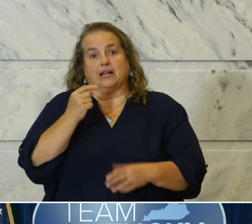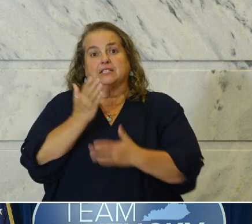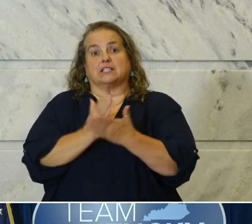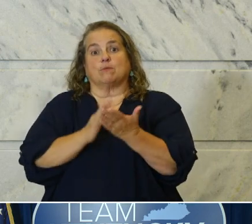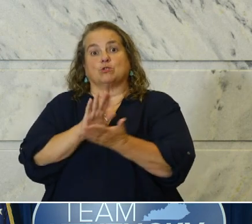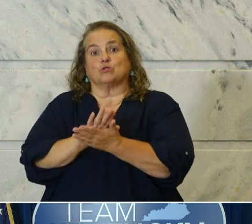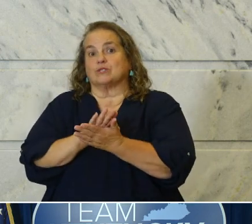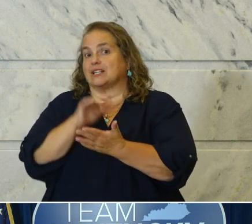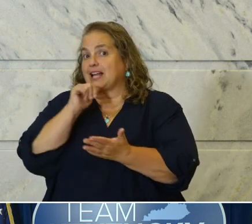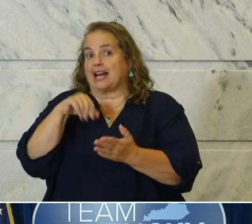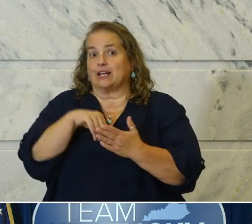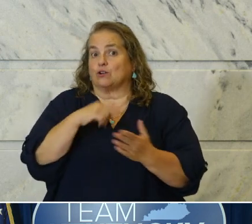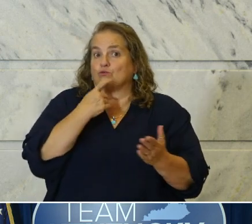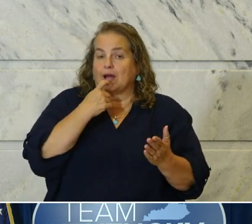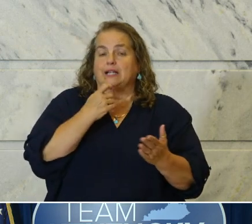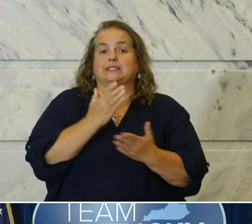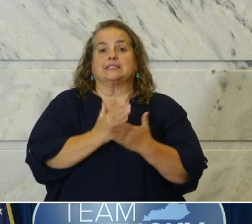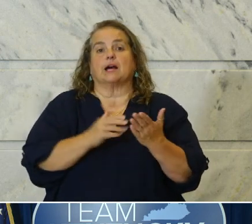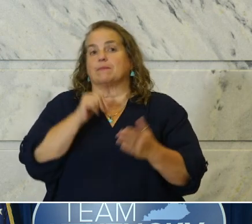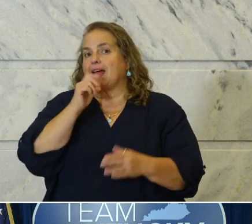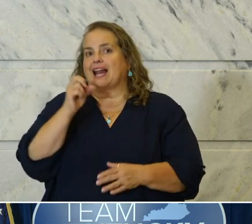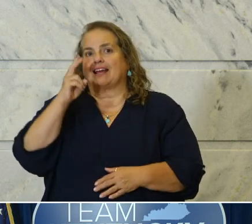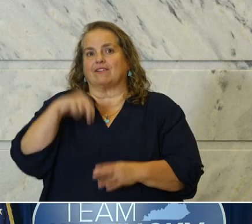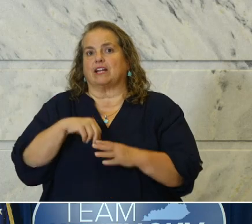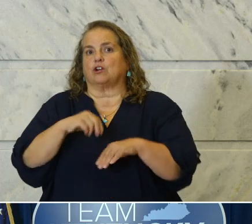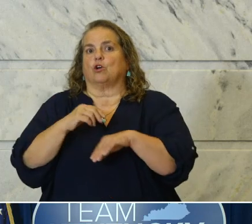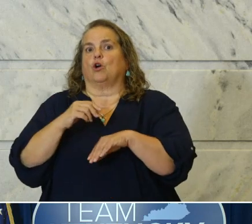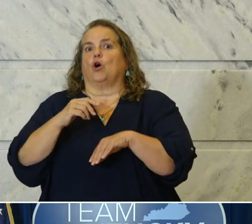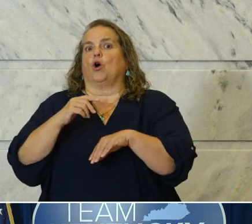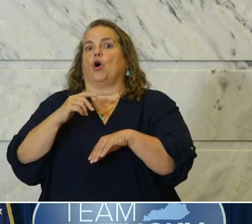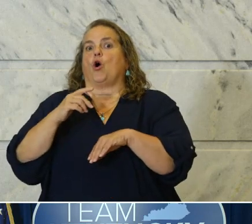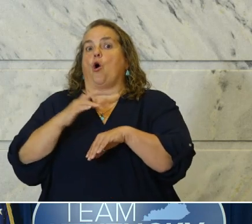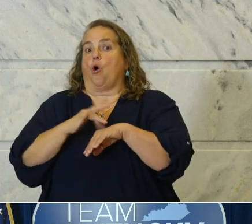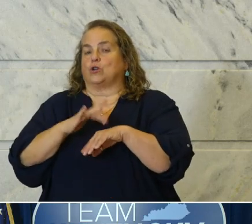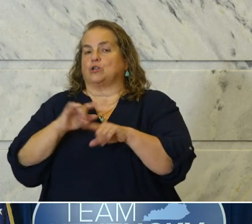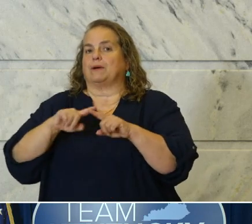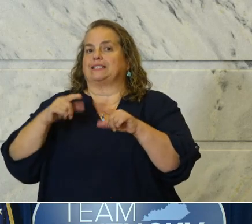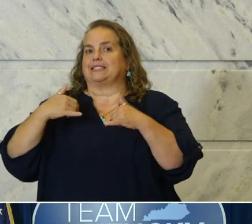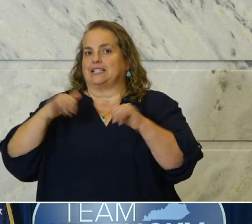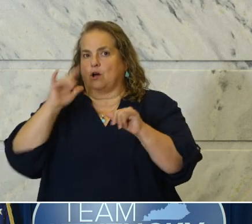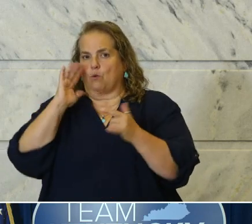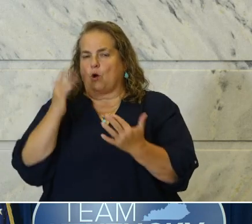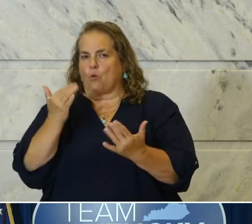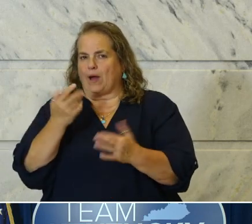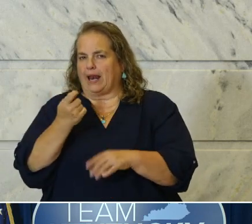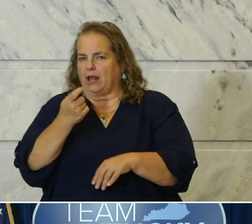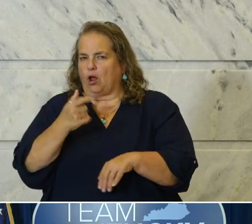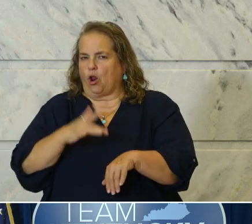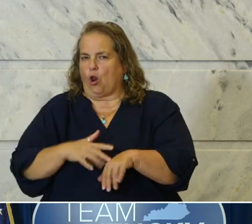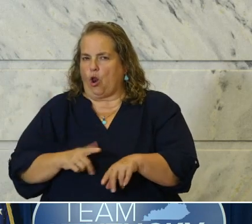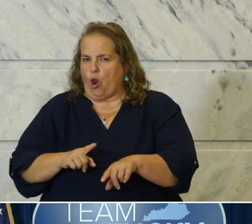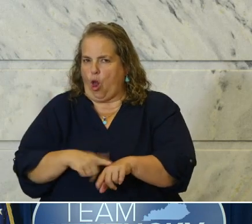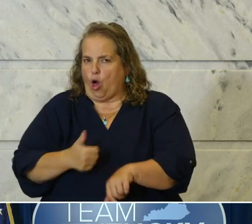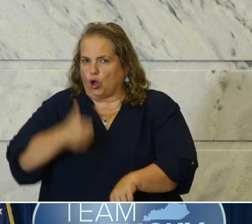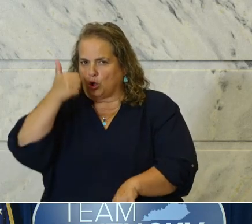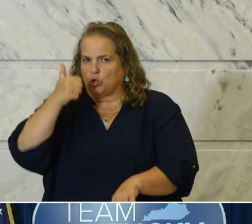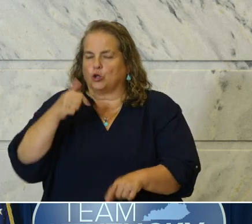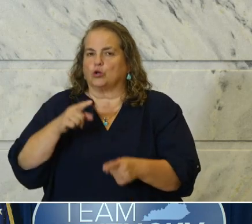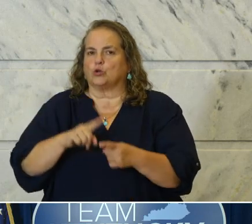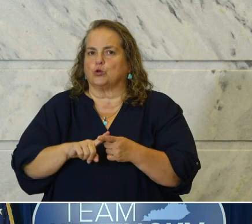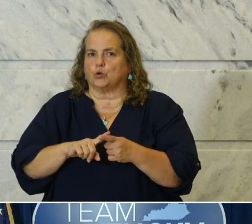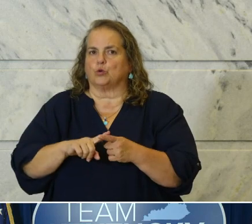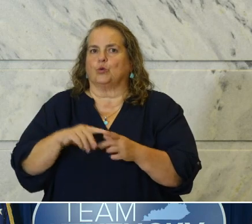be in red, and some might not even be in orange, but are still going to wait a little bit longer to go